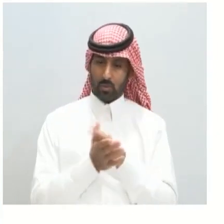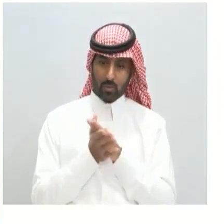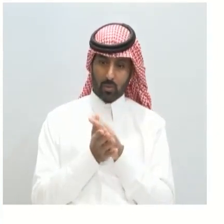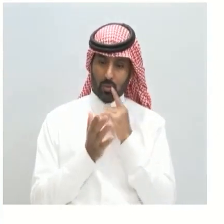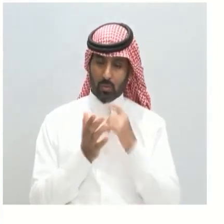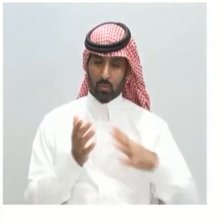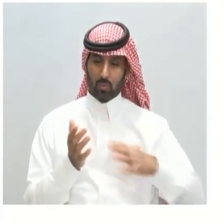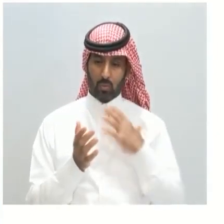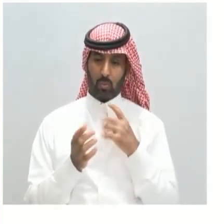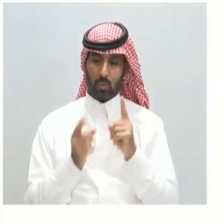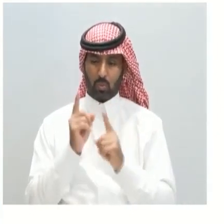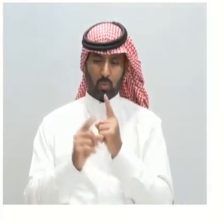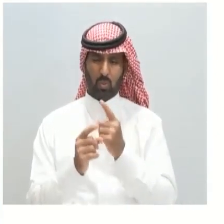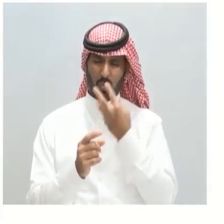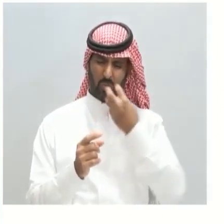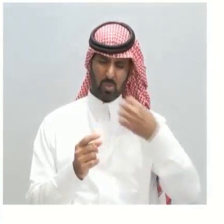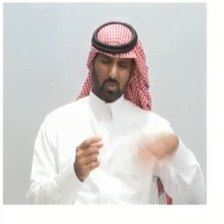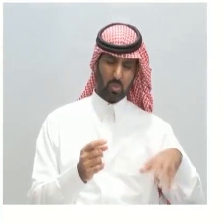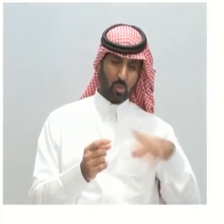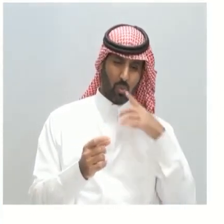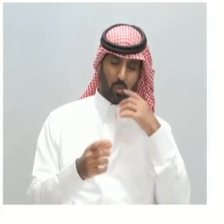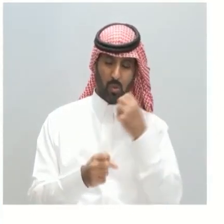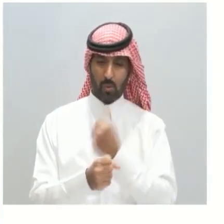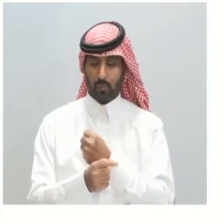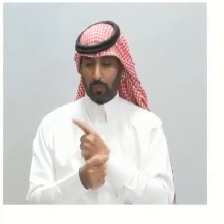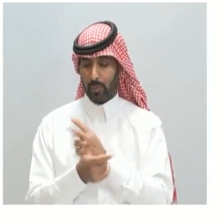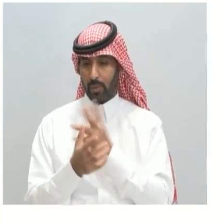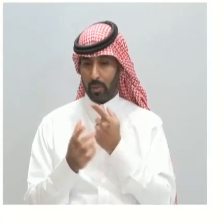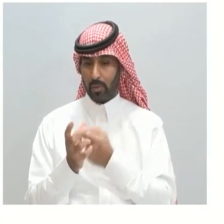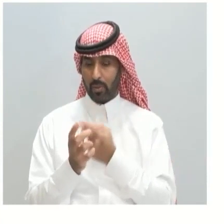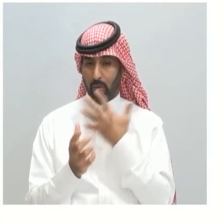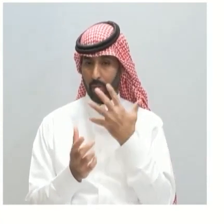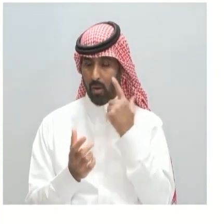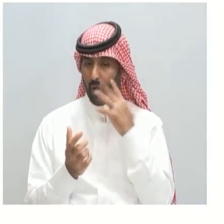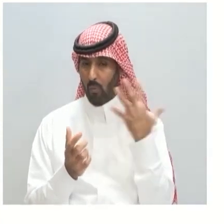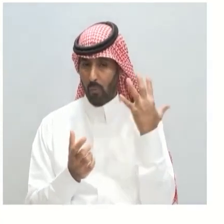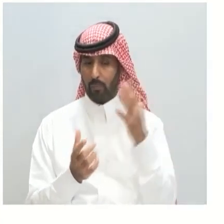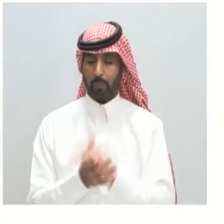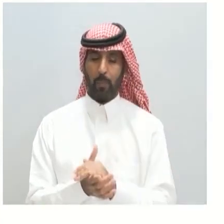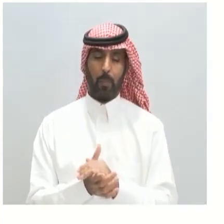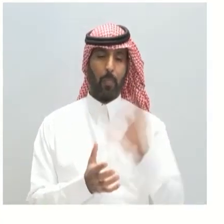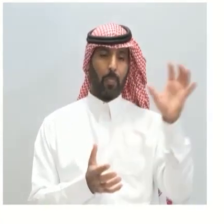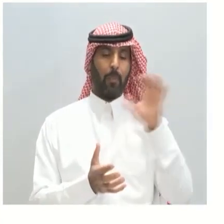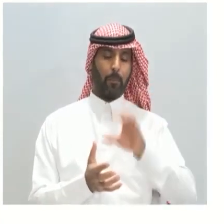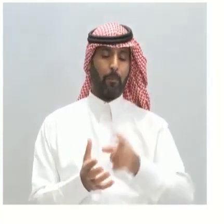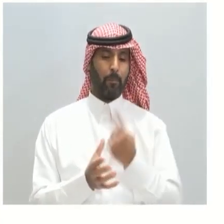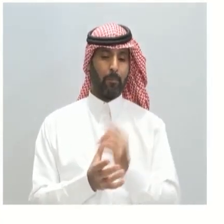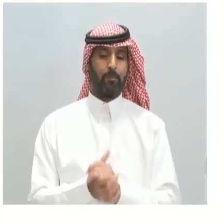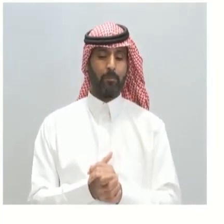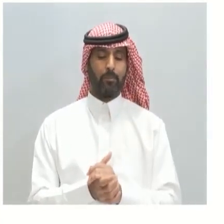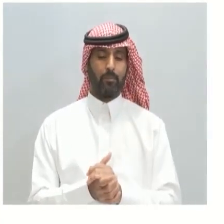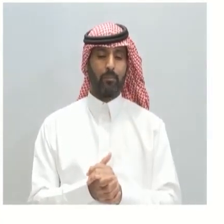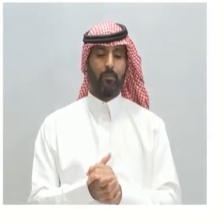rich, crowded, dirty, engaged, frightened, and worried. So let's answer the first one